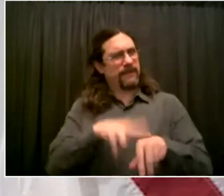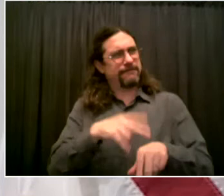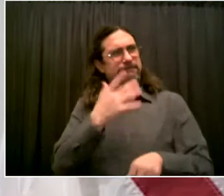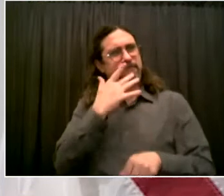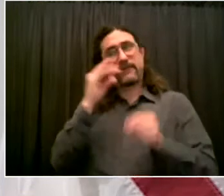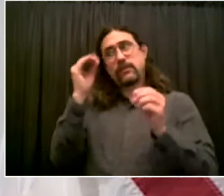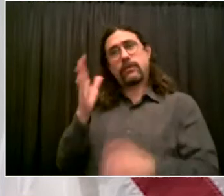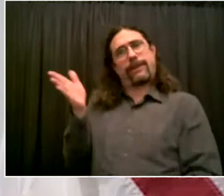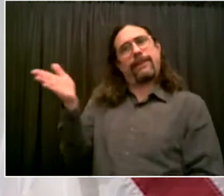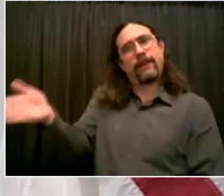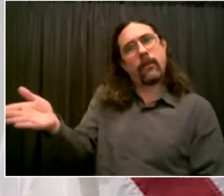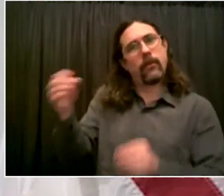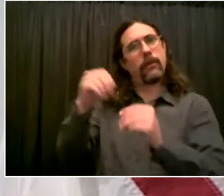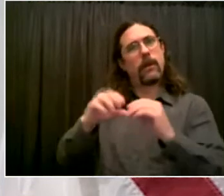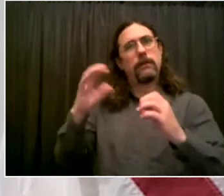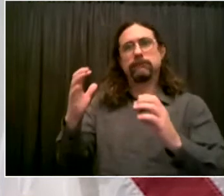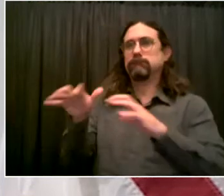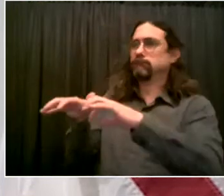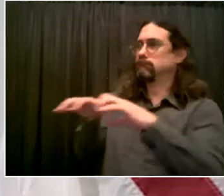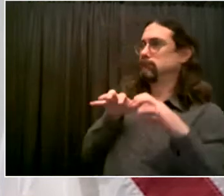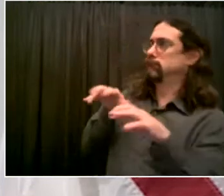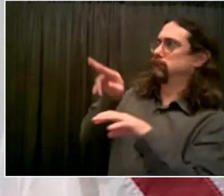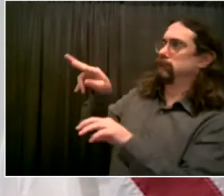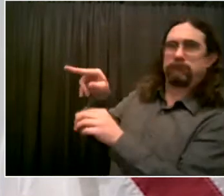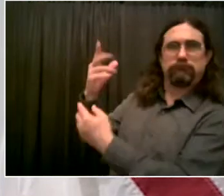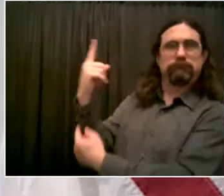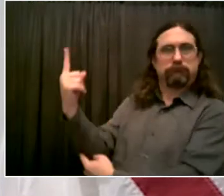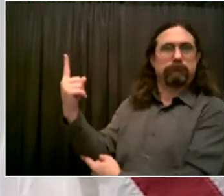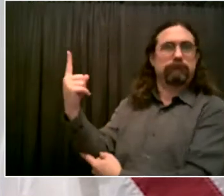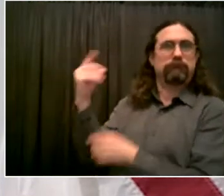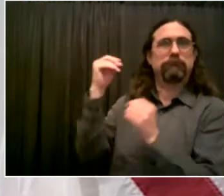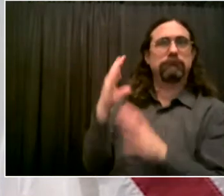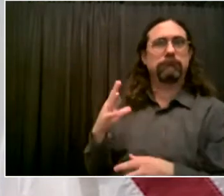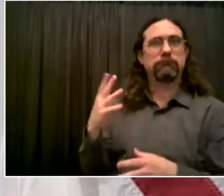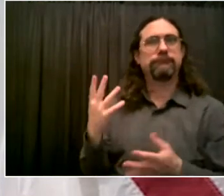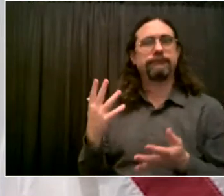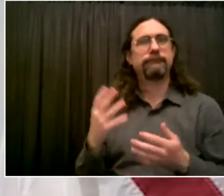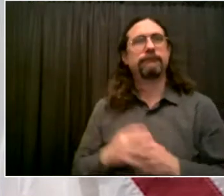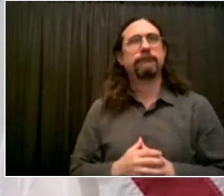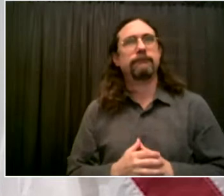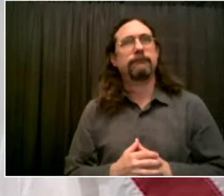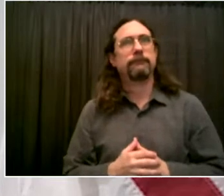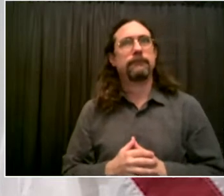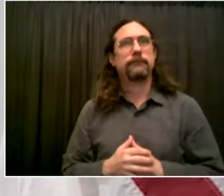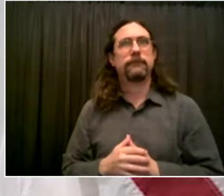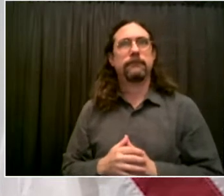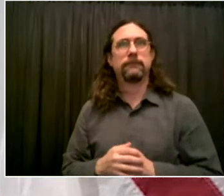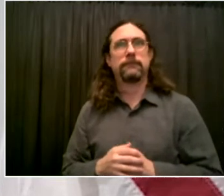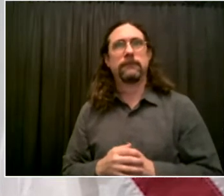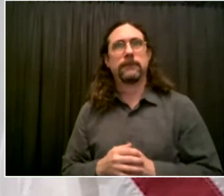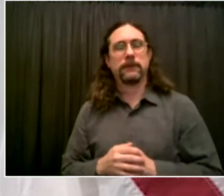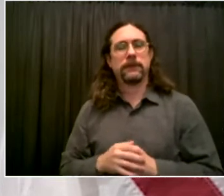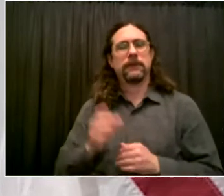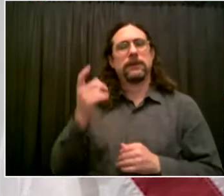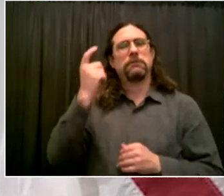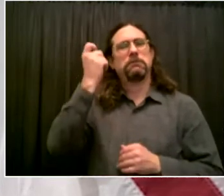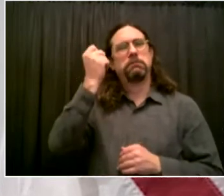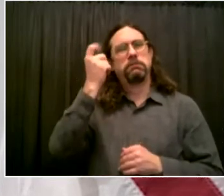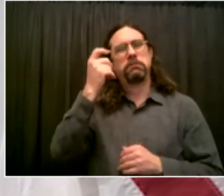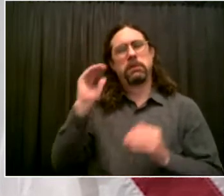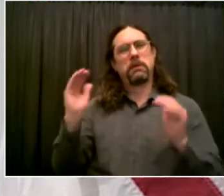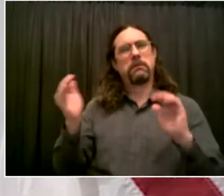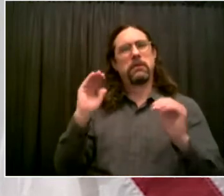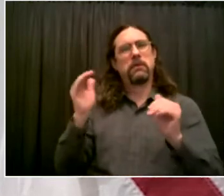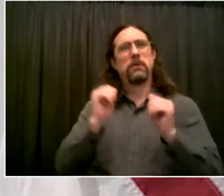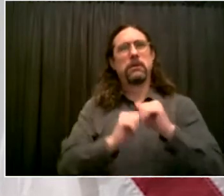some work online, but we want the maximum work possible being done, of course, with a teacher instructing them as per usual. So I